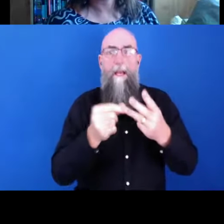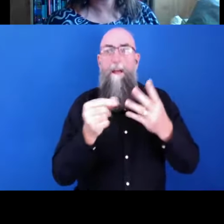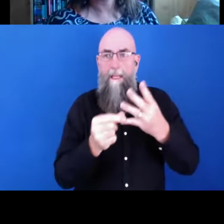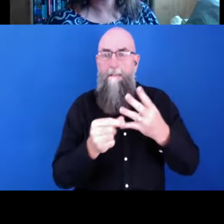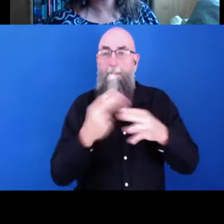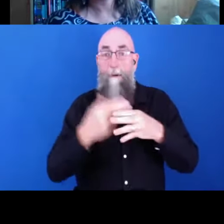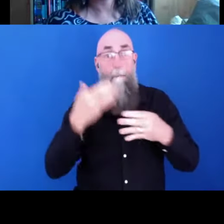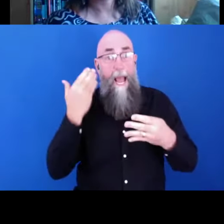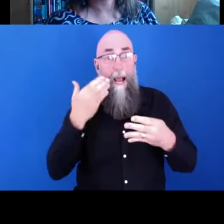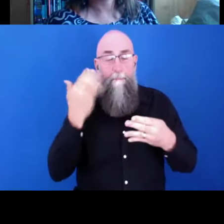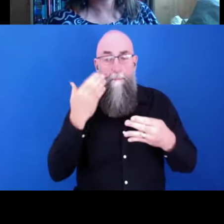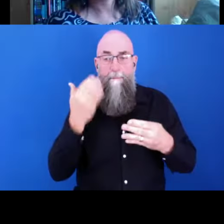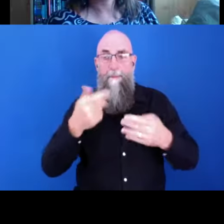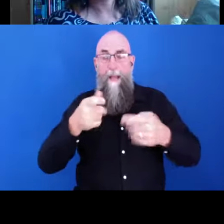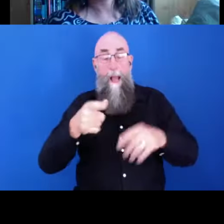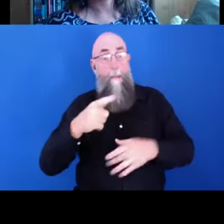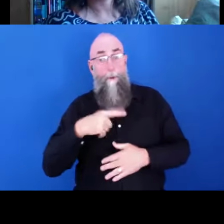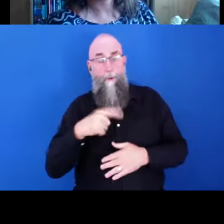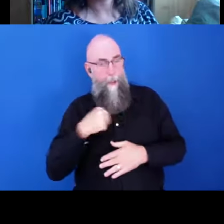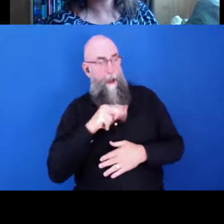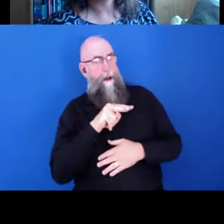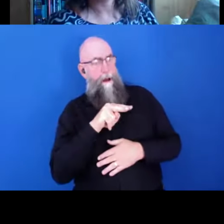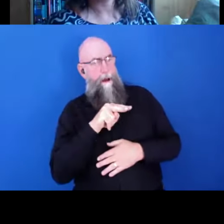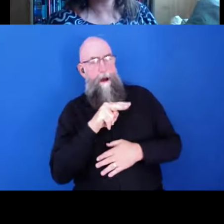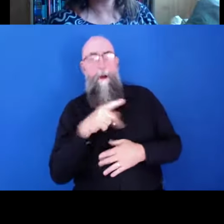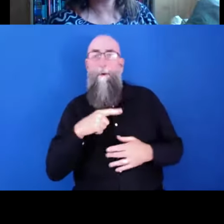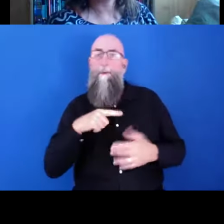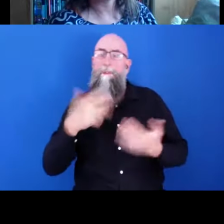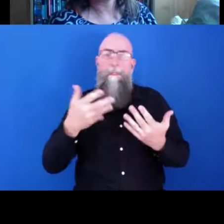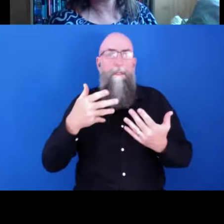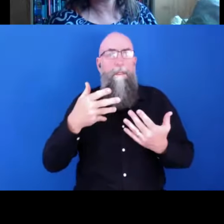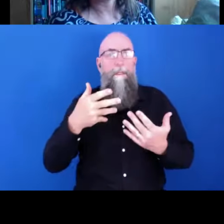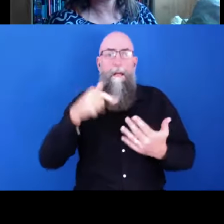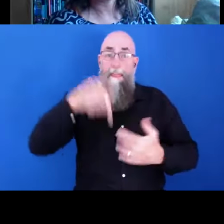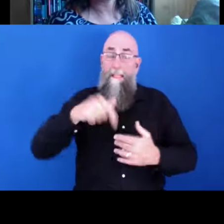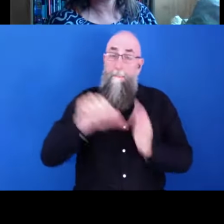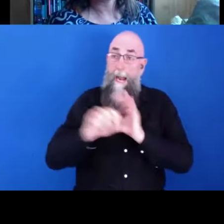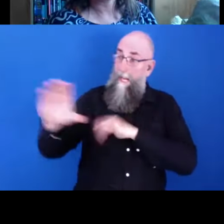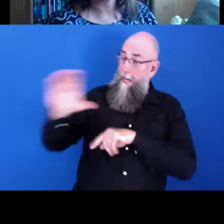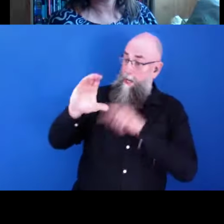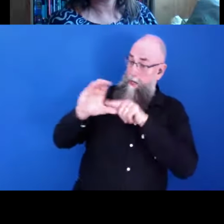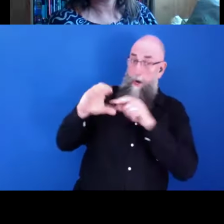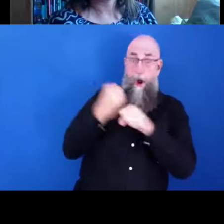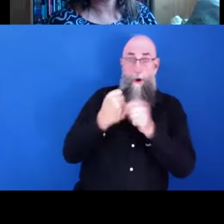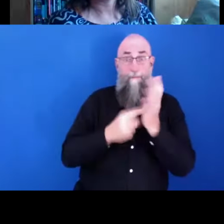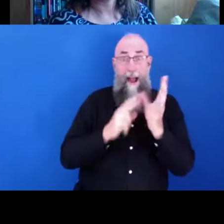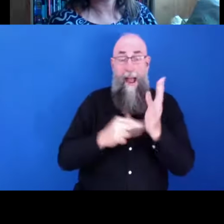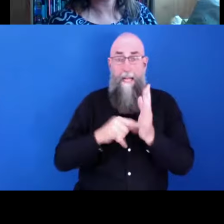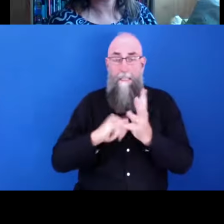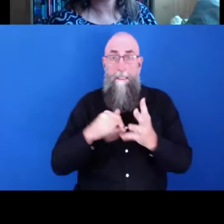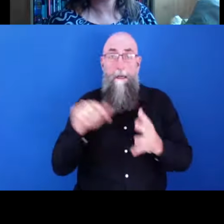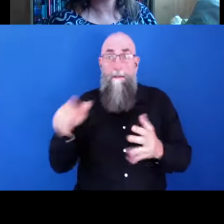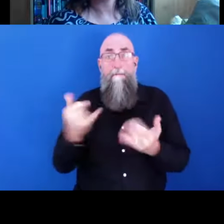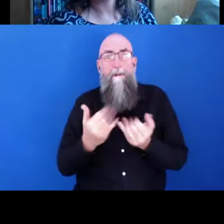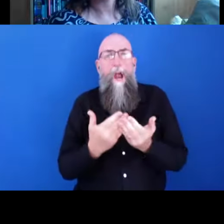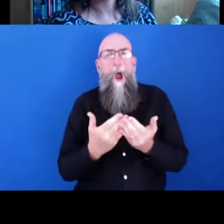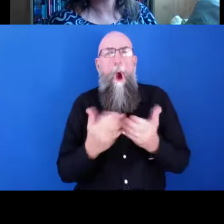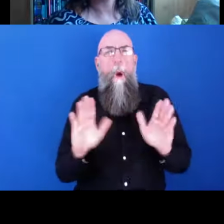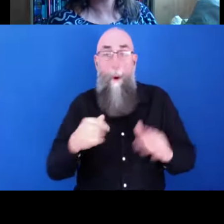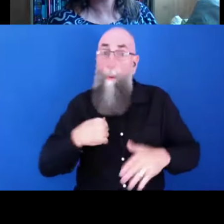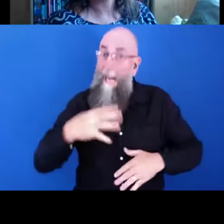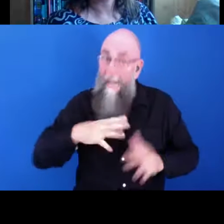we were able to do because of the open, um, nature of the, of the ground was that, you know, this was materials that we needed.